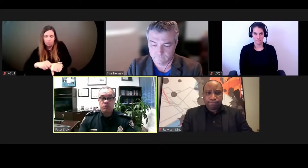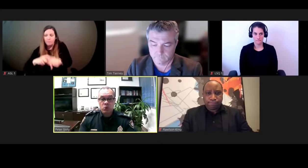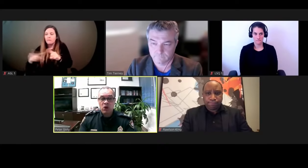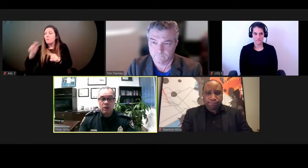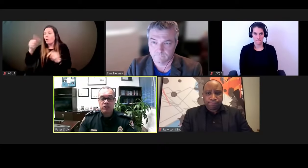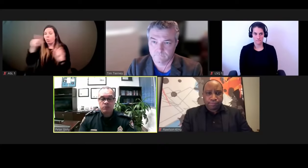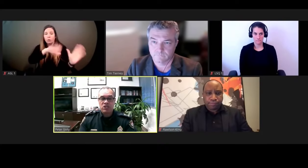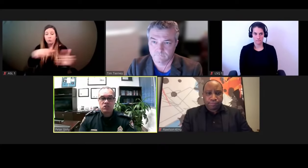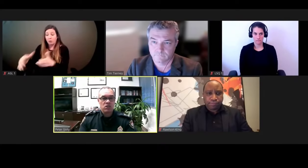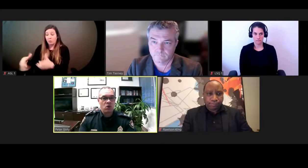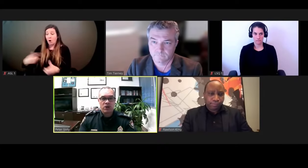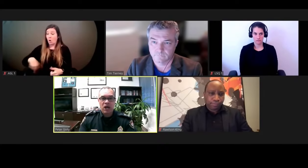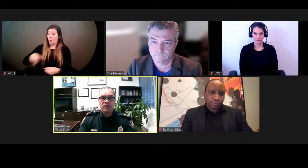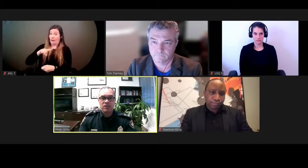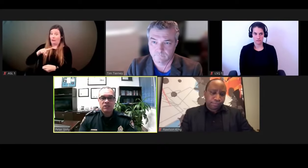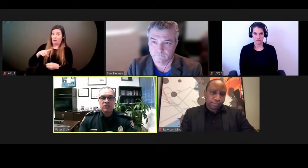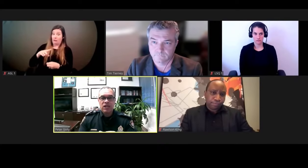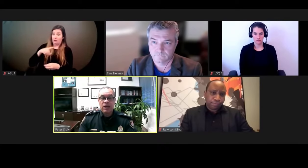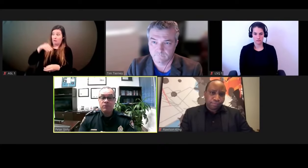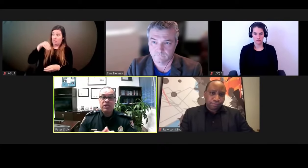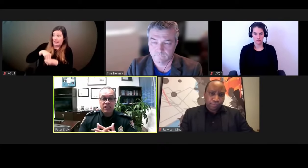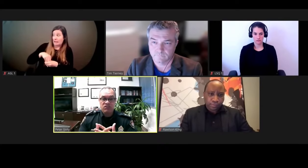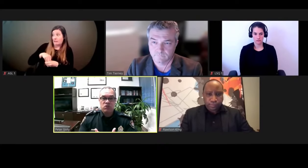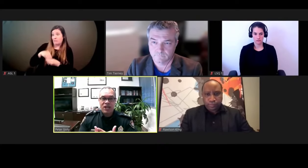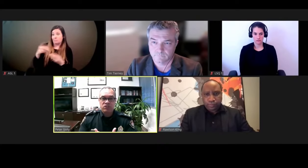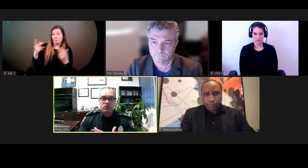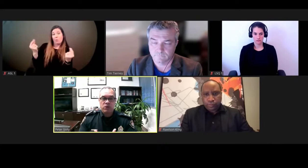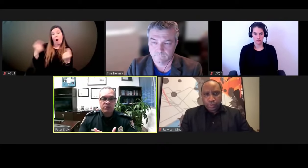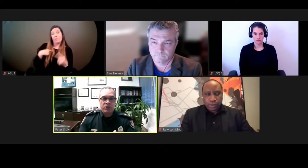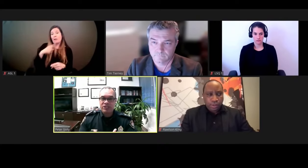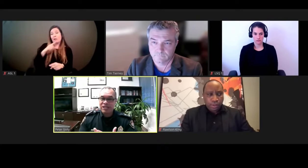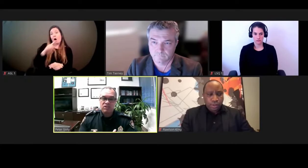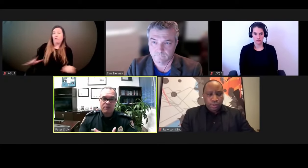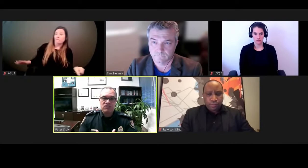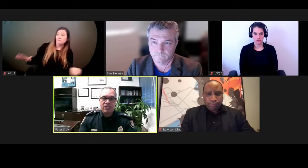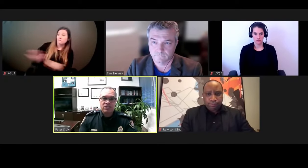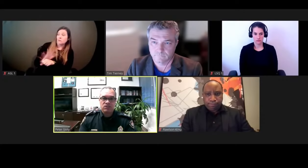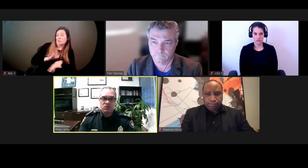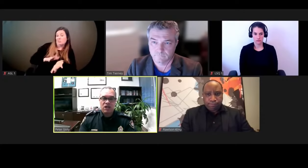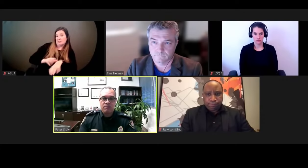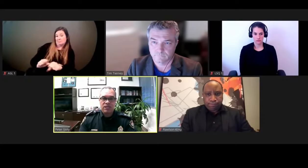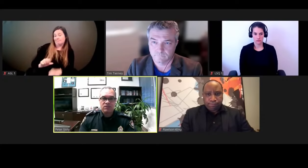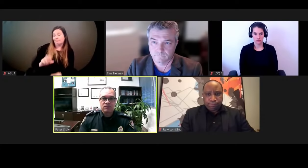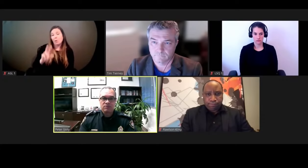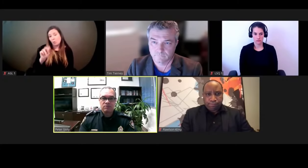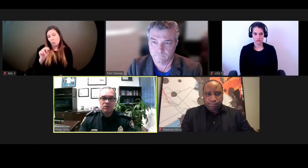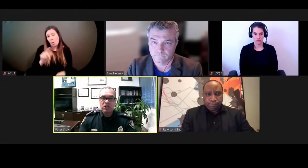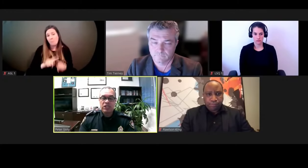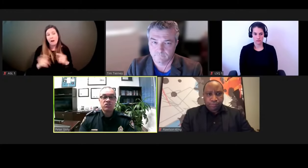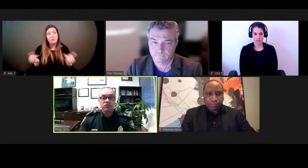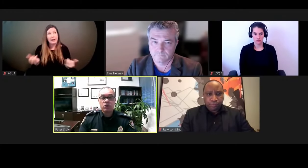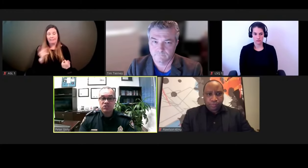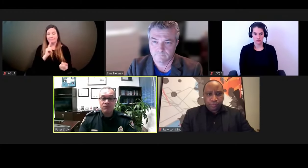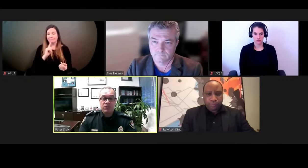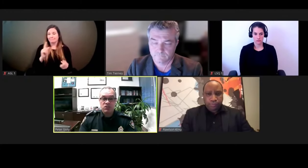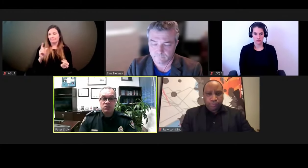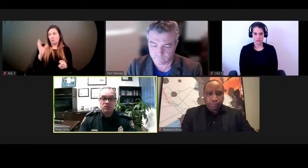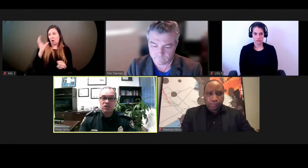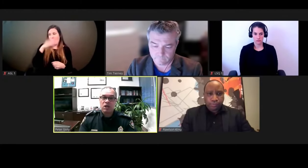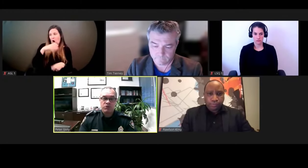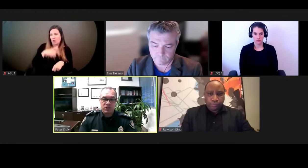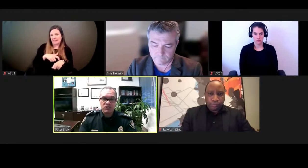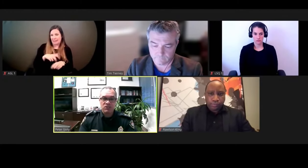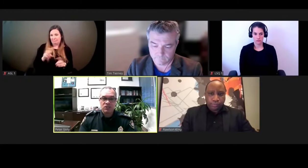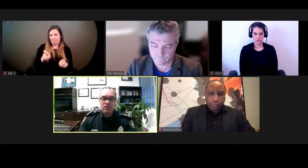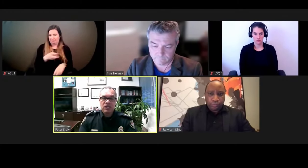into a pure occupation? No, we're not. It is a transitory period. That's the best I can describe it as. Each of those definitions